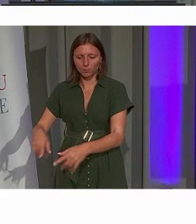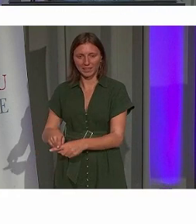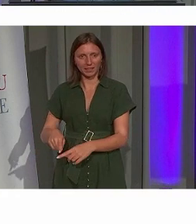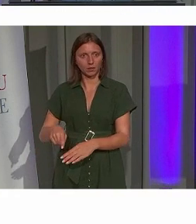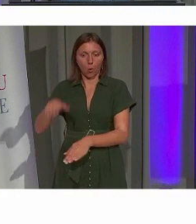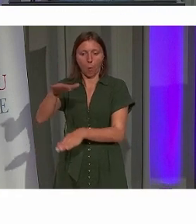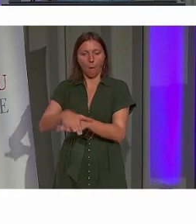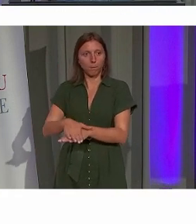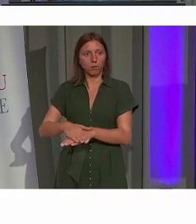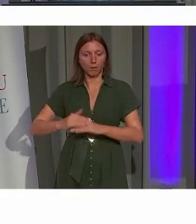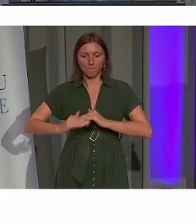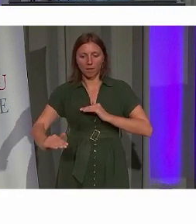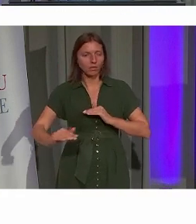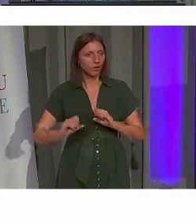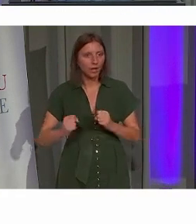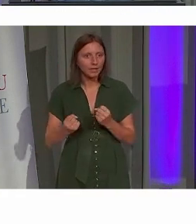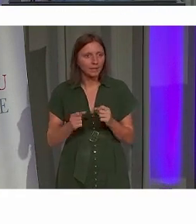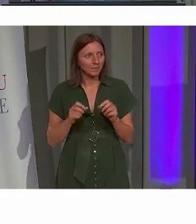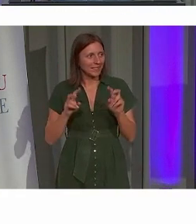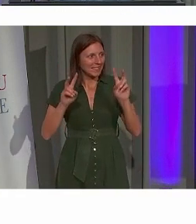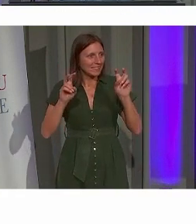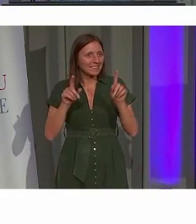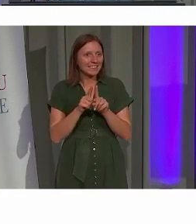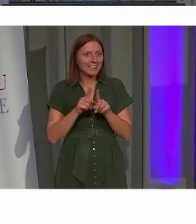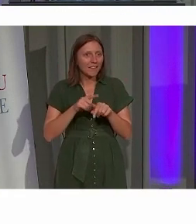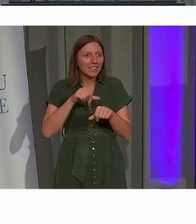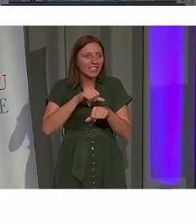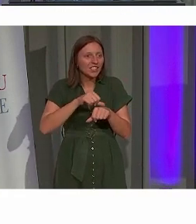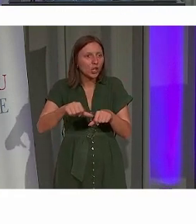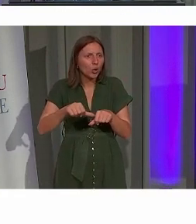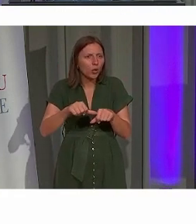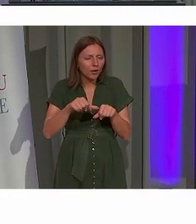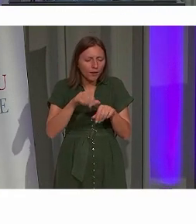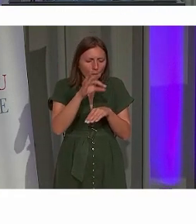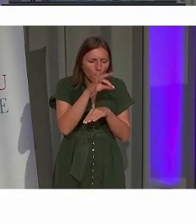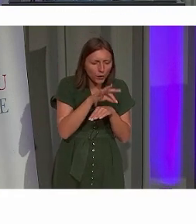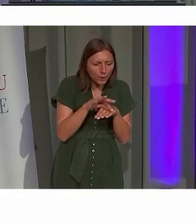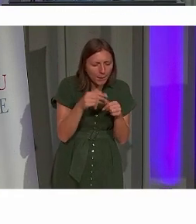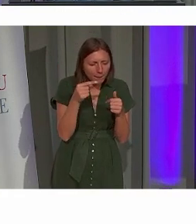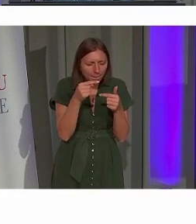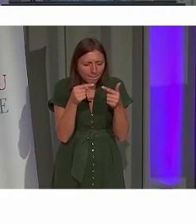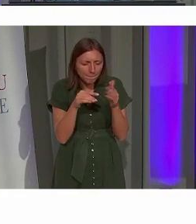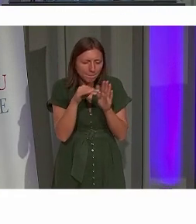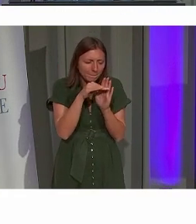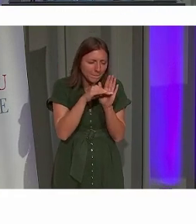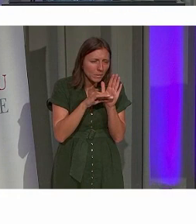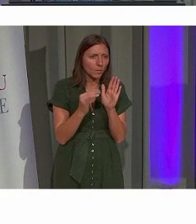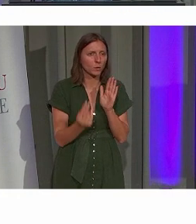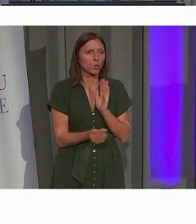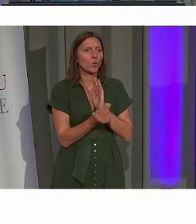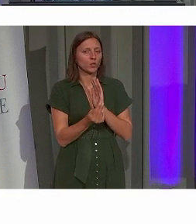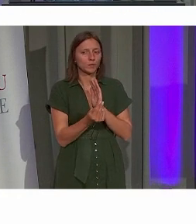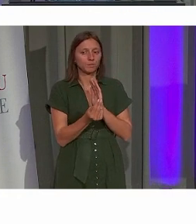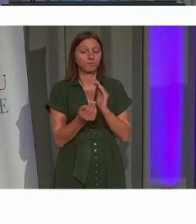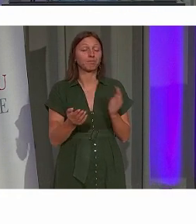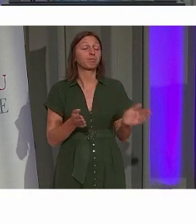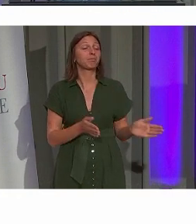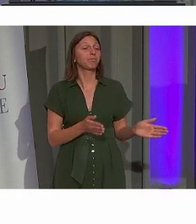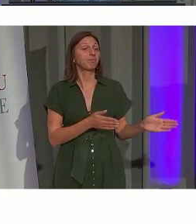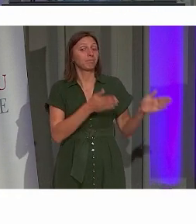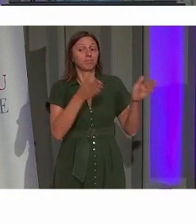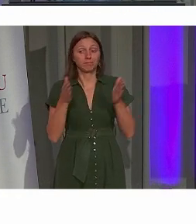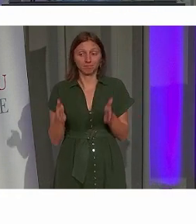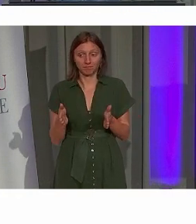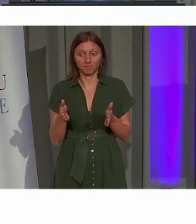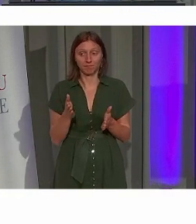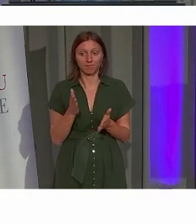were feeding themselves from the road, so we could not cut, we could not do anything there. Then the